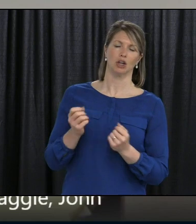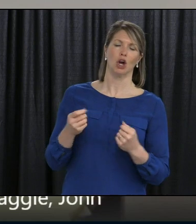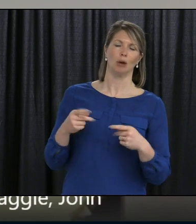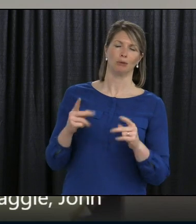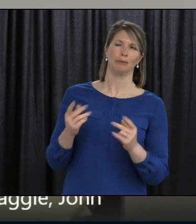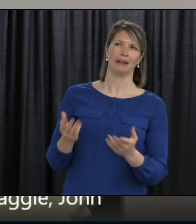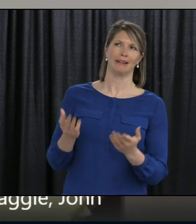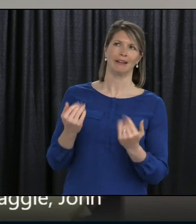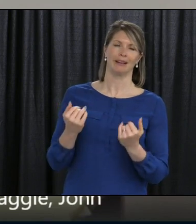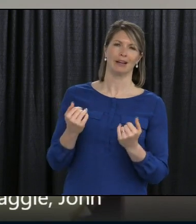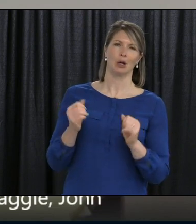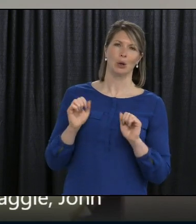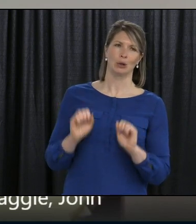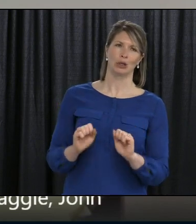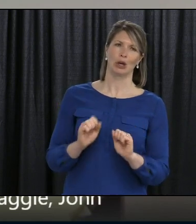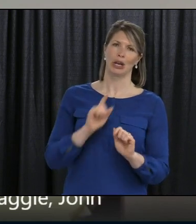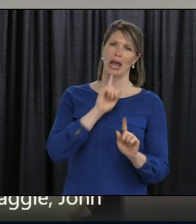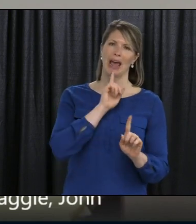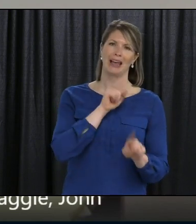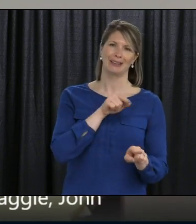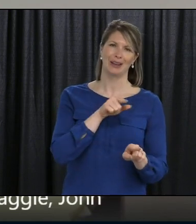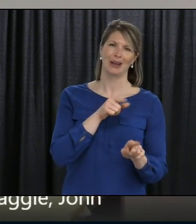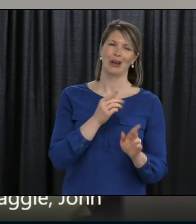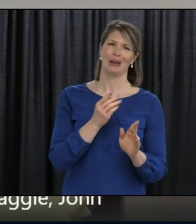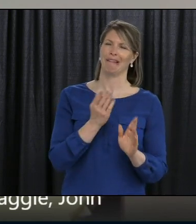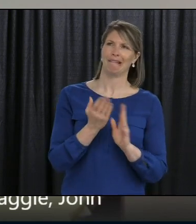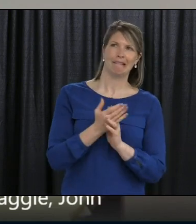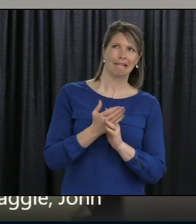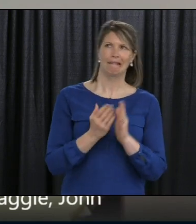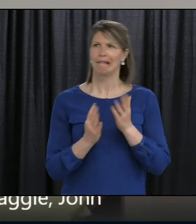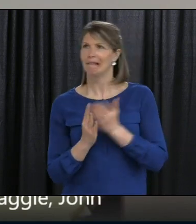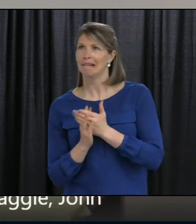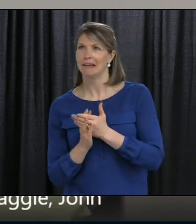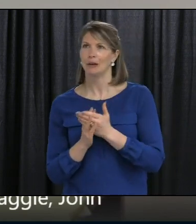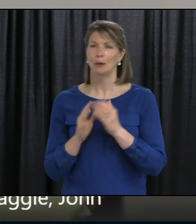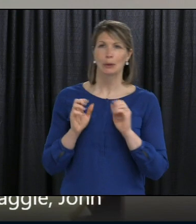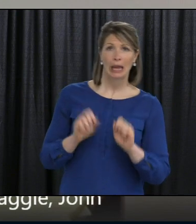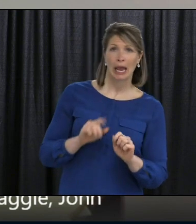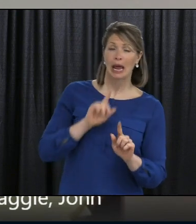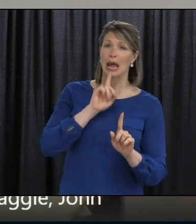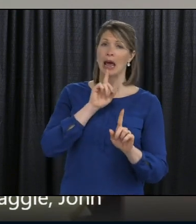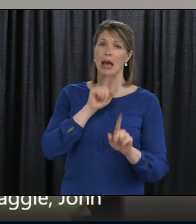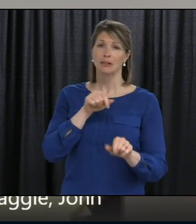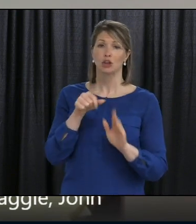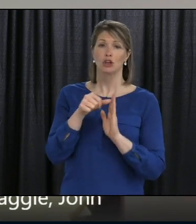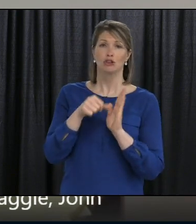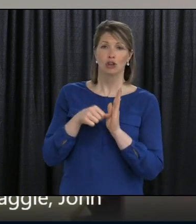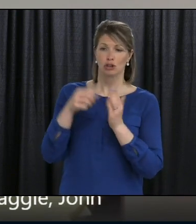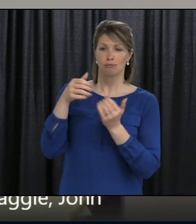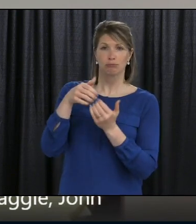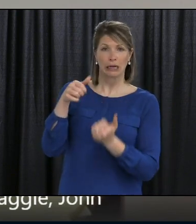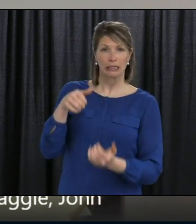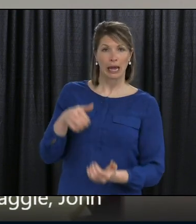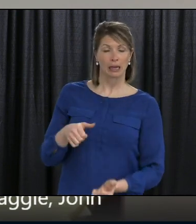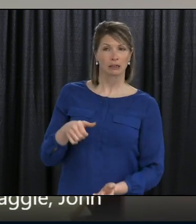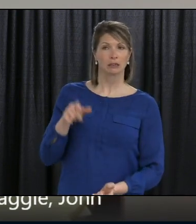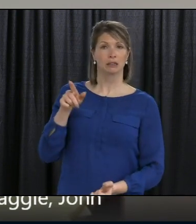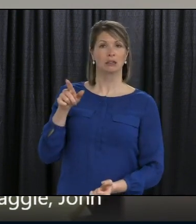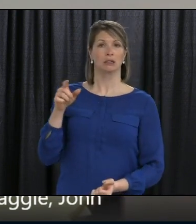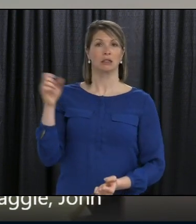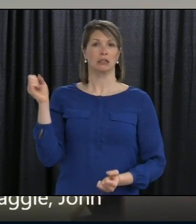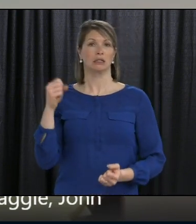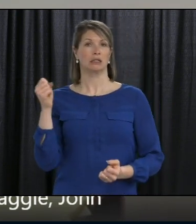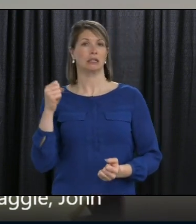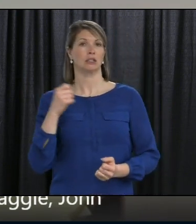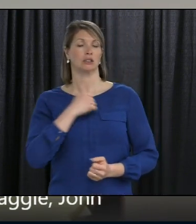Okay, because he said he could answer it, how the surgery breaks down. I can, and sorry, I was being a